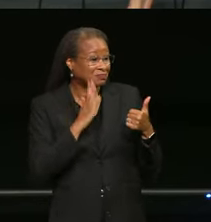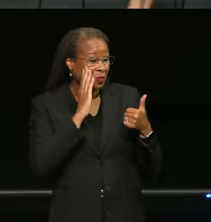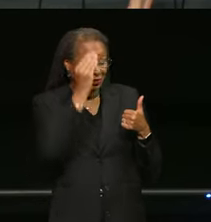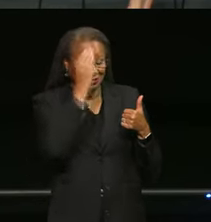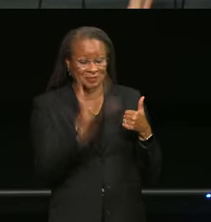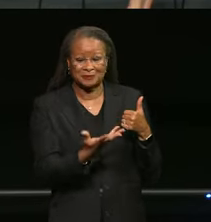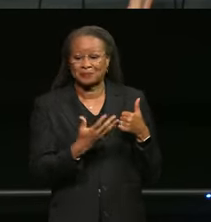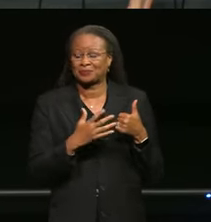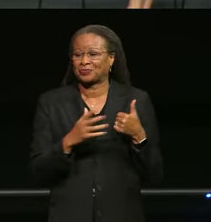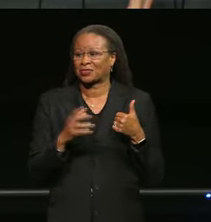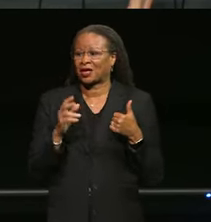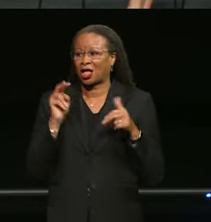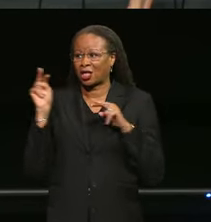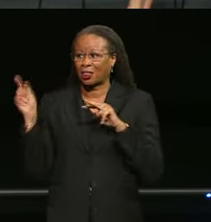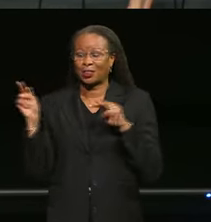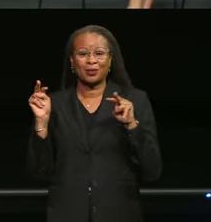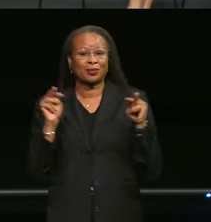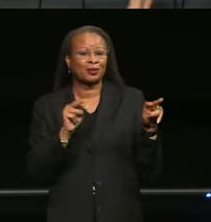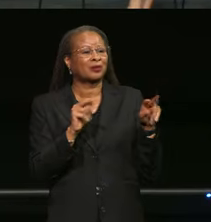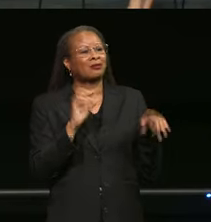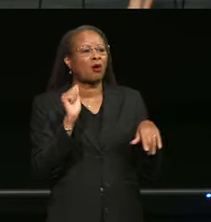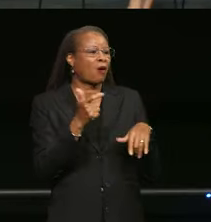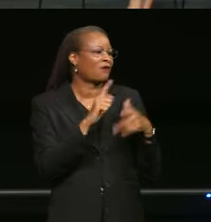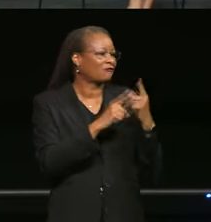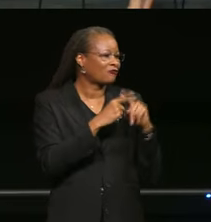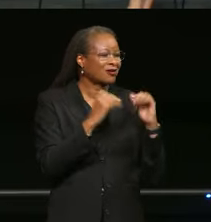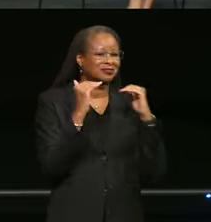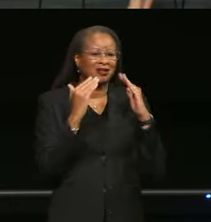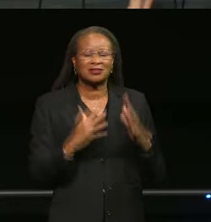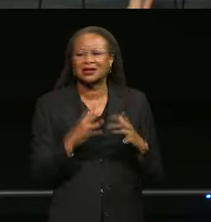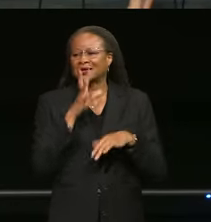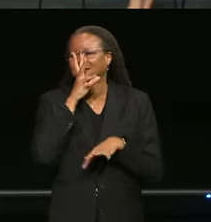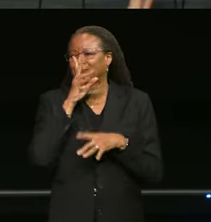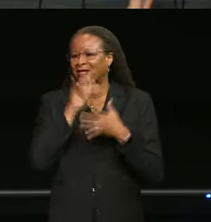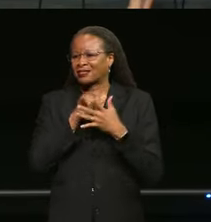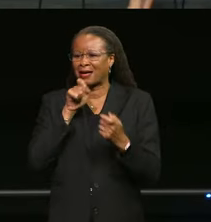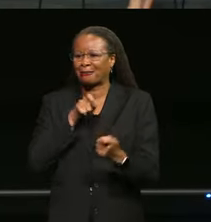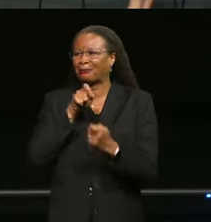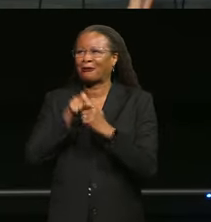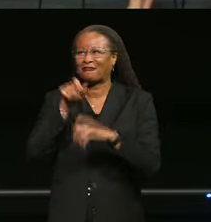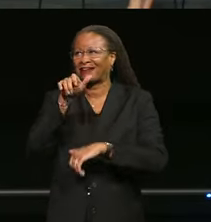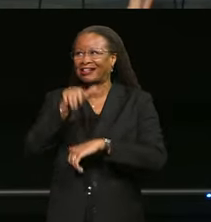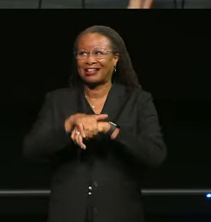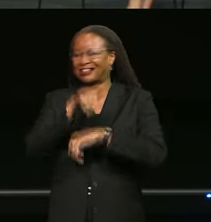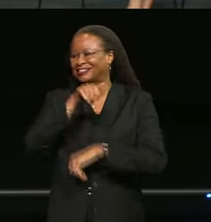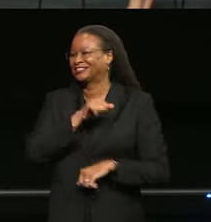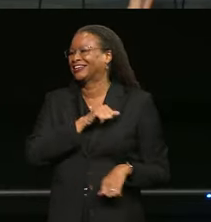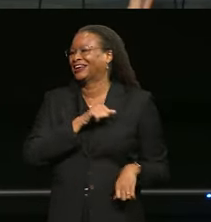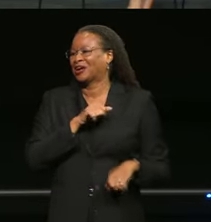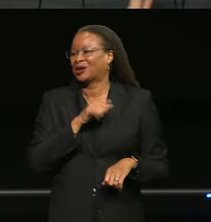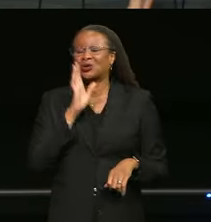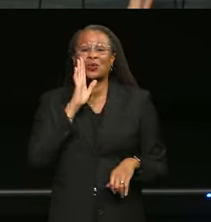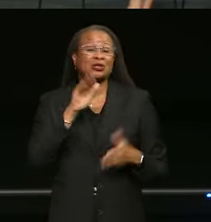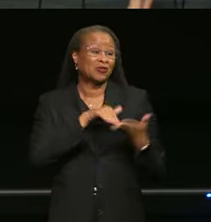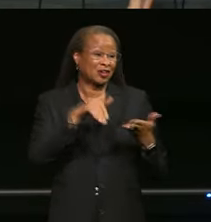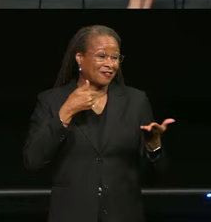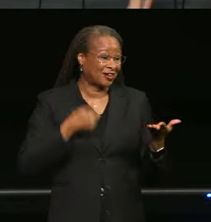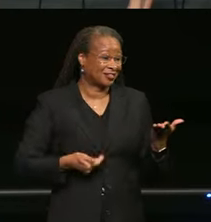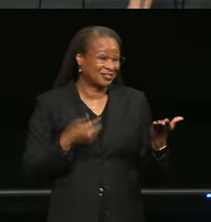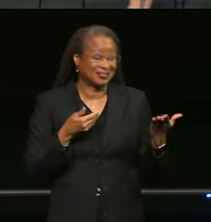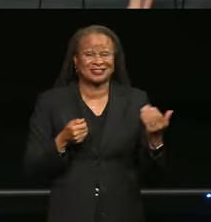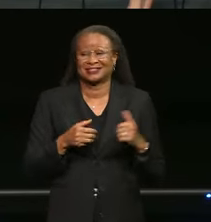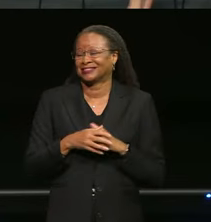know, looking at all our friends and colleagues speaking that perfect English, you will have to forgive us